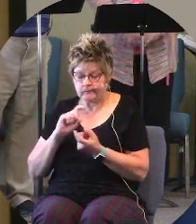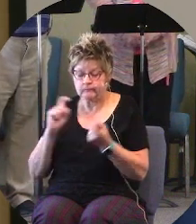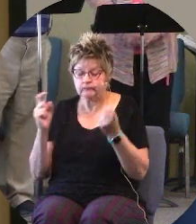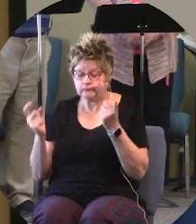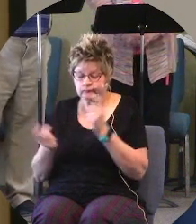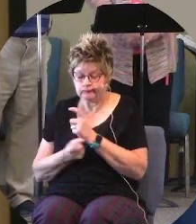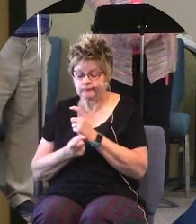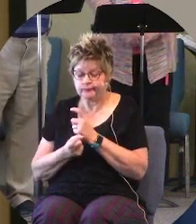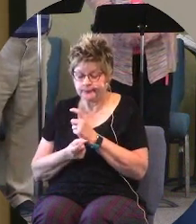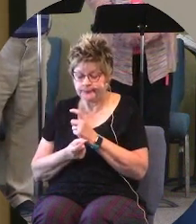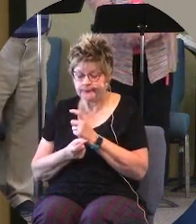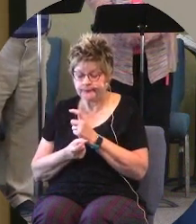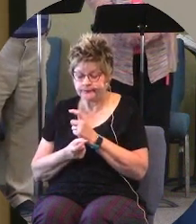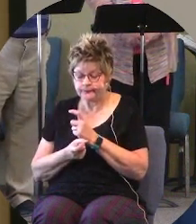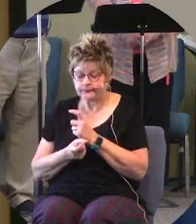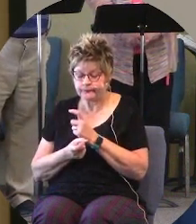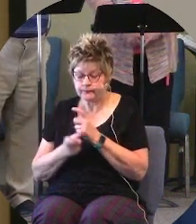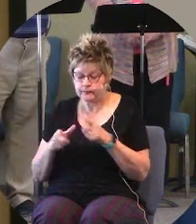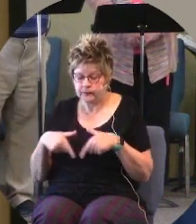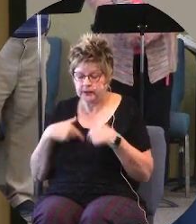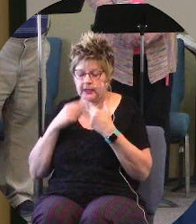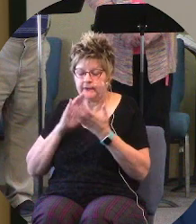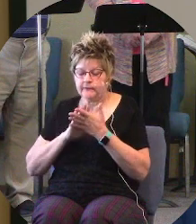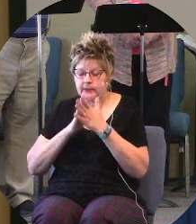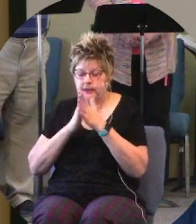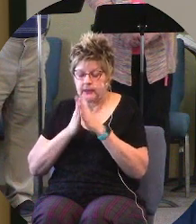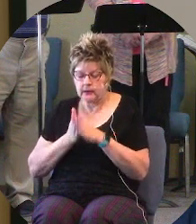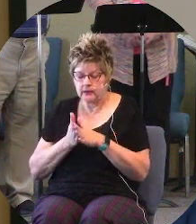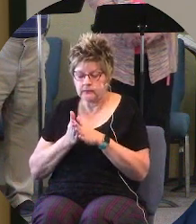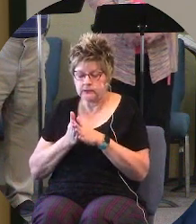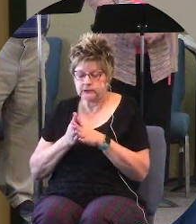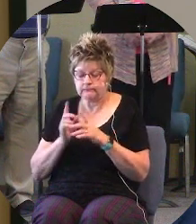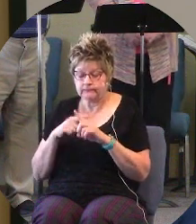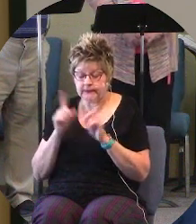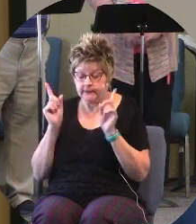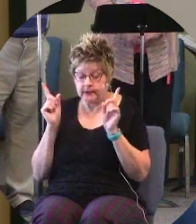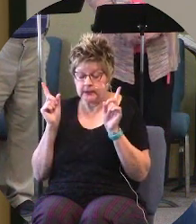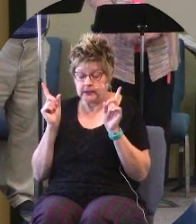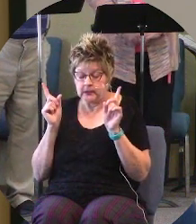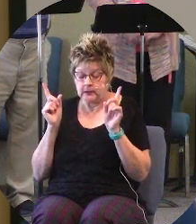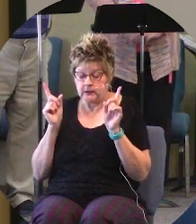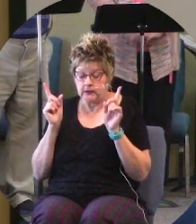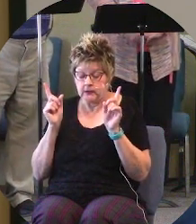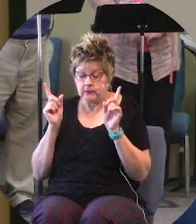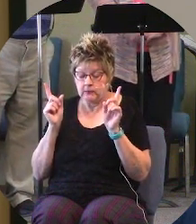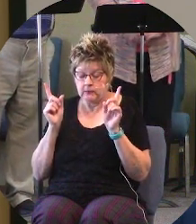change. Life becomes different.